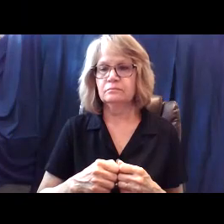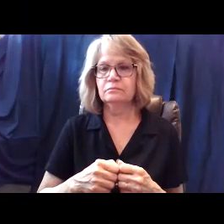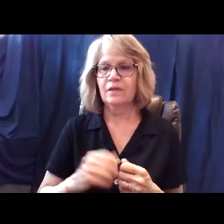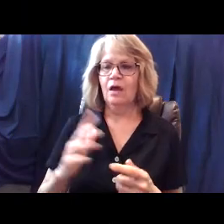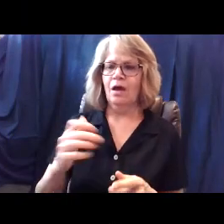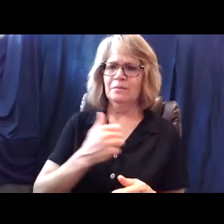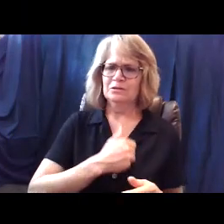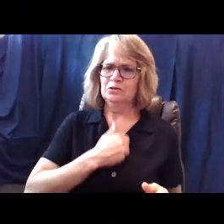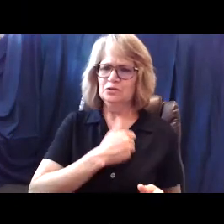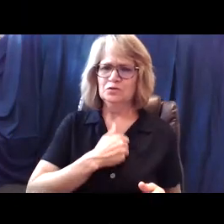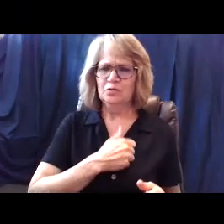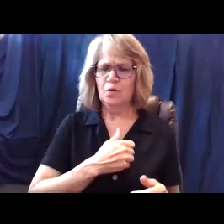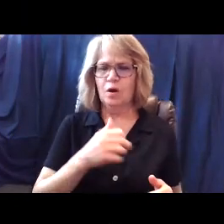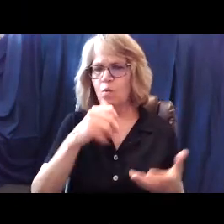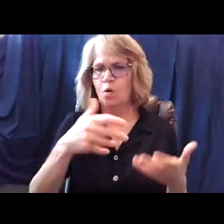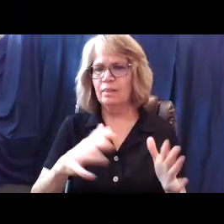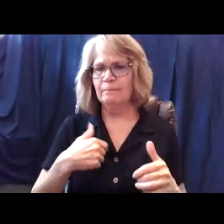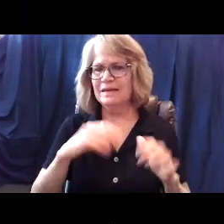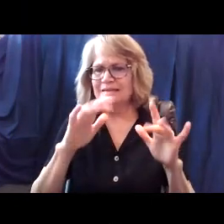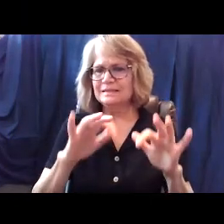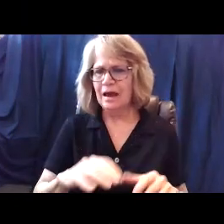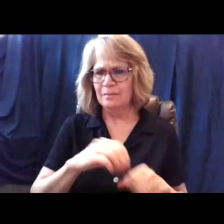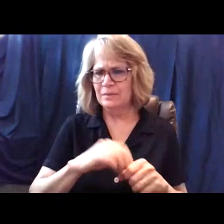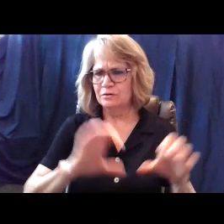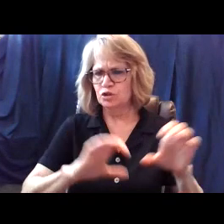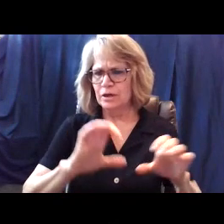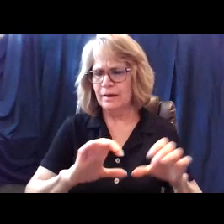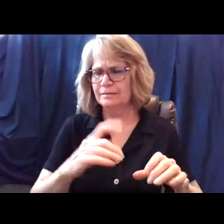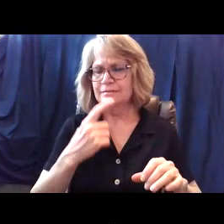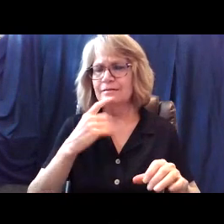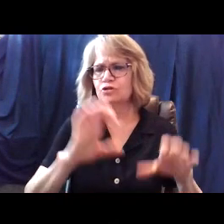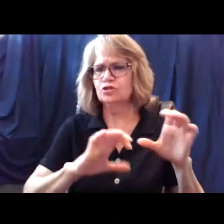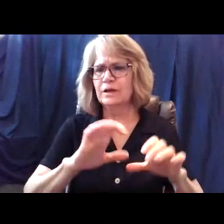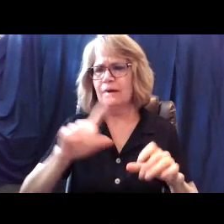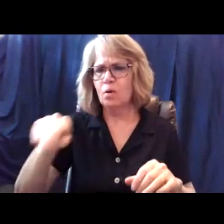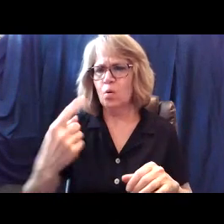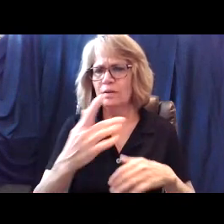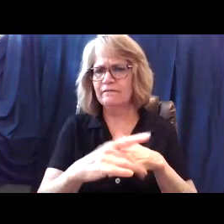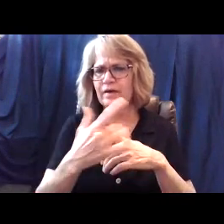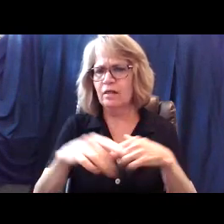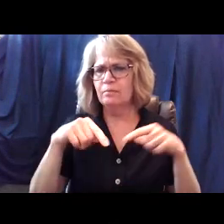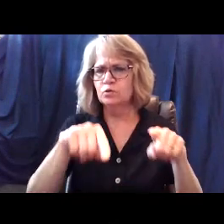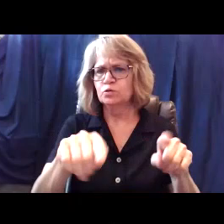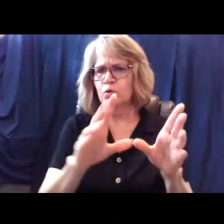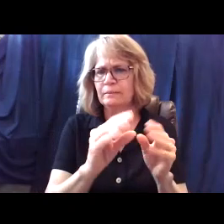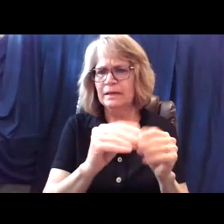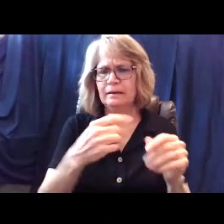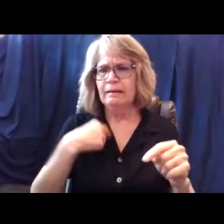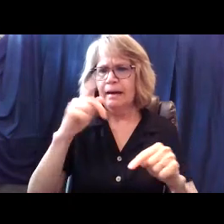Sorry, it won't let me type in the chat. It just says chat is only available during the meeting, so I'm not